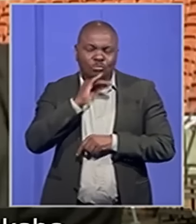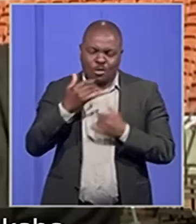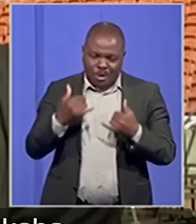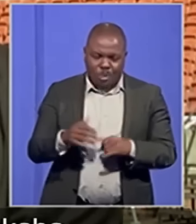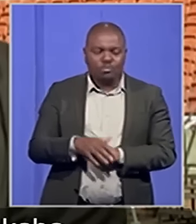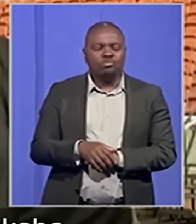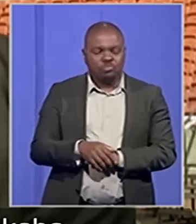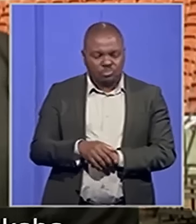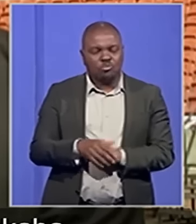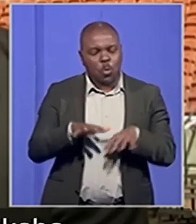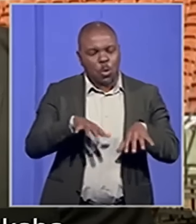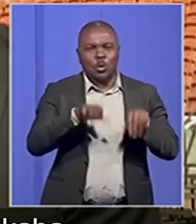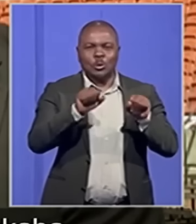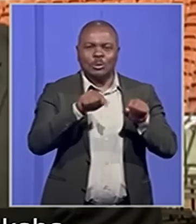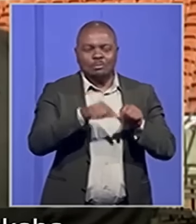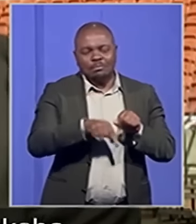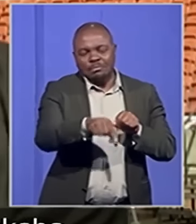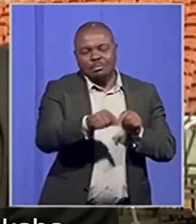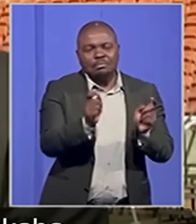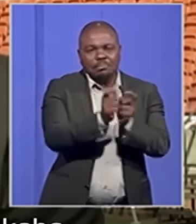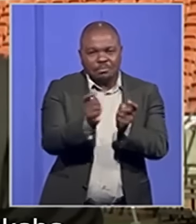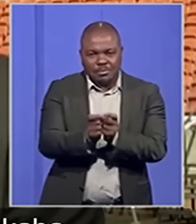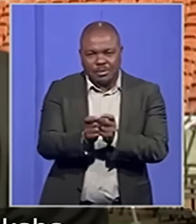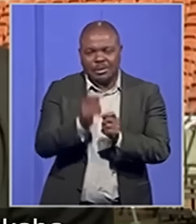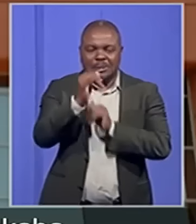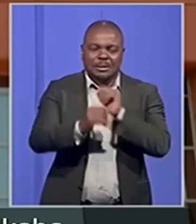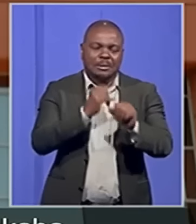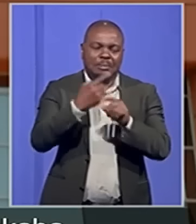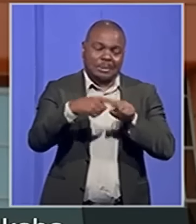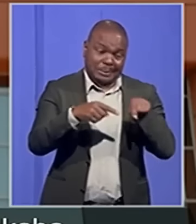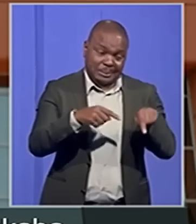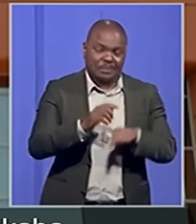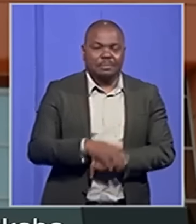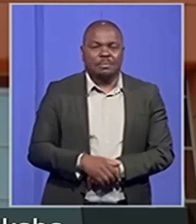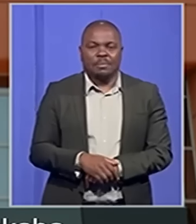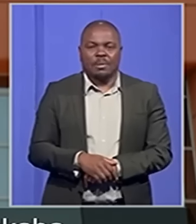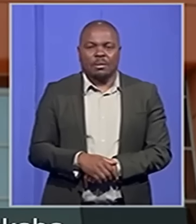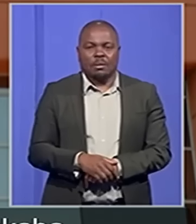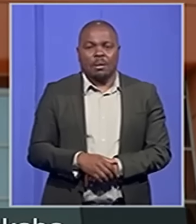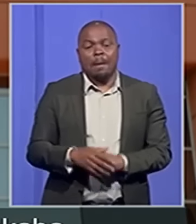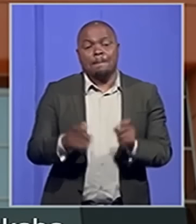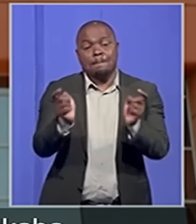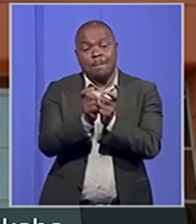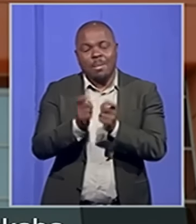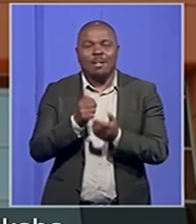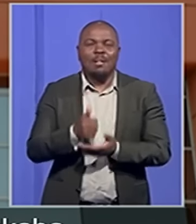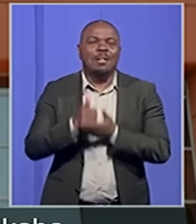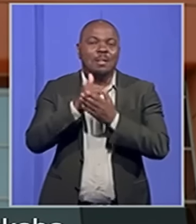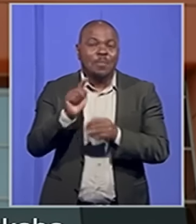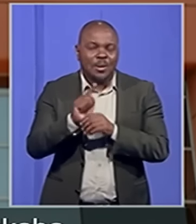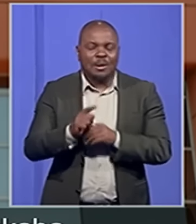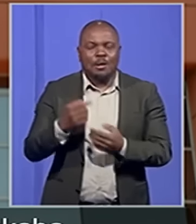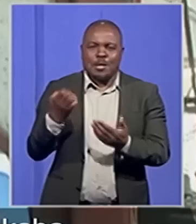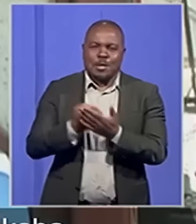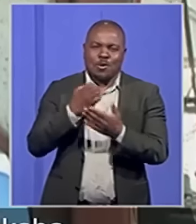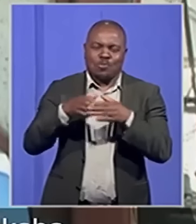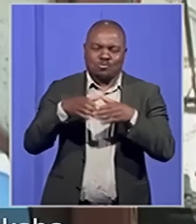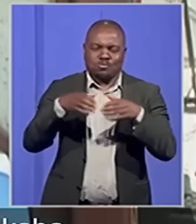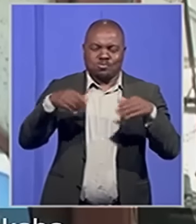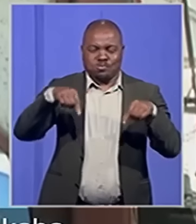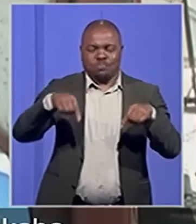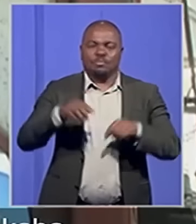re kgona go swara dipapadi tše di latelago tše pedi tša boditšhabatšhaba. Dipapadi tše di tla gola ka go le lengwe kgolong ya ikonomi ya